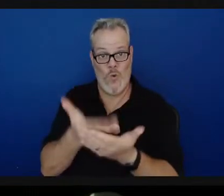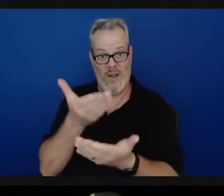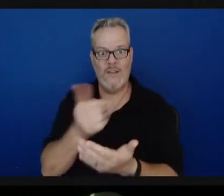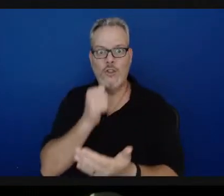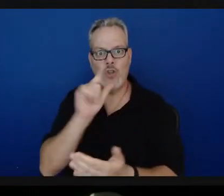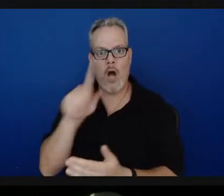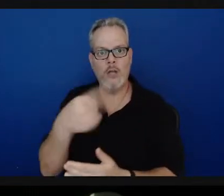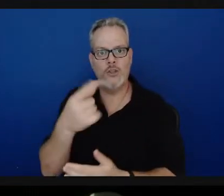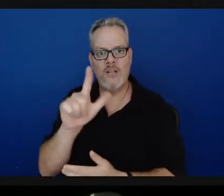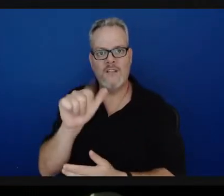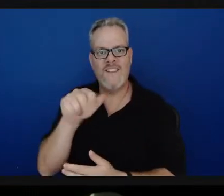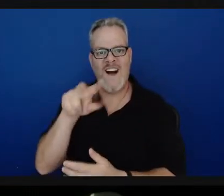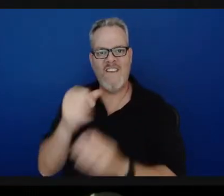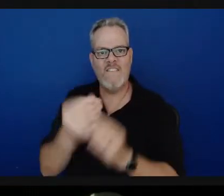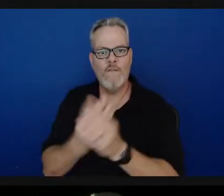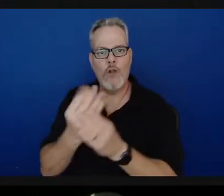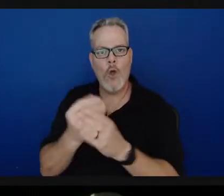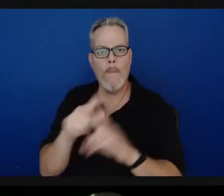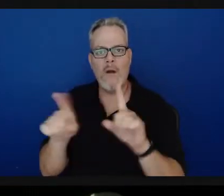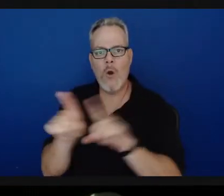big pool of massive